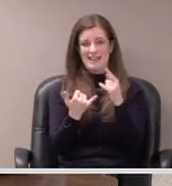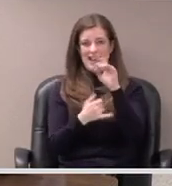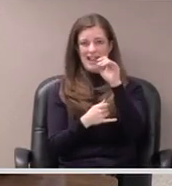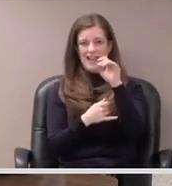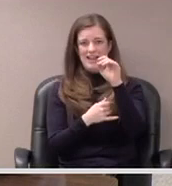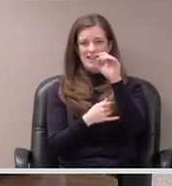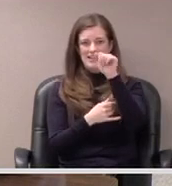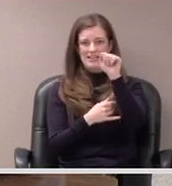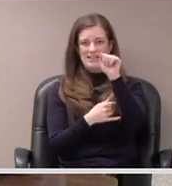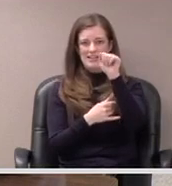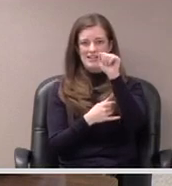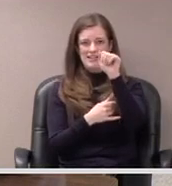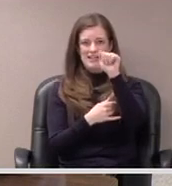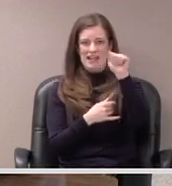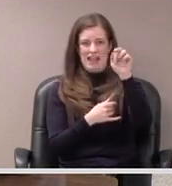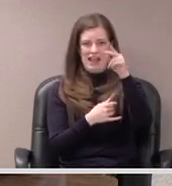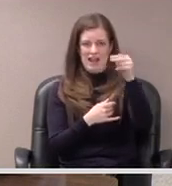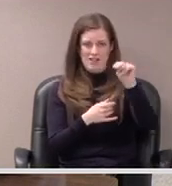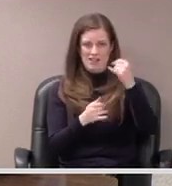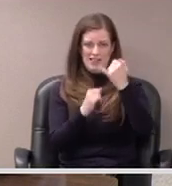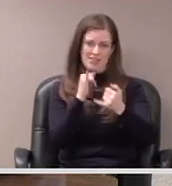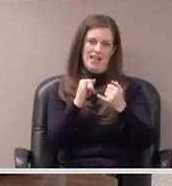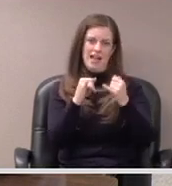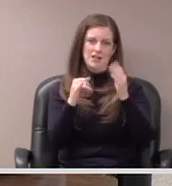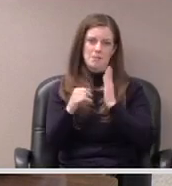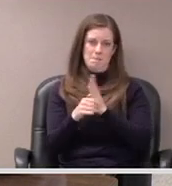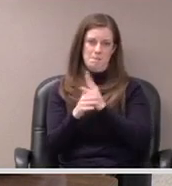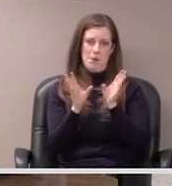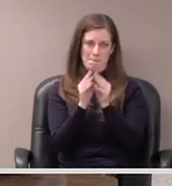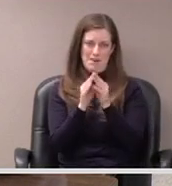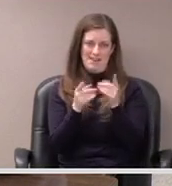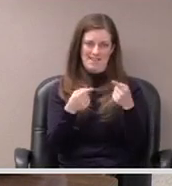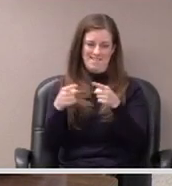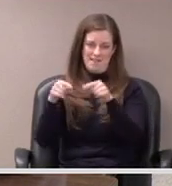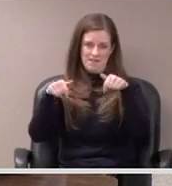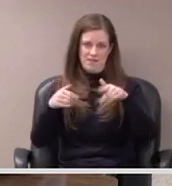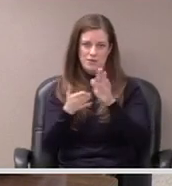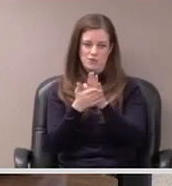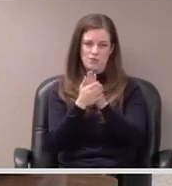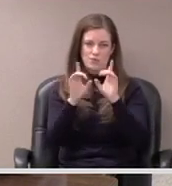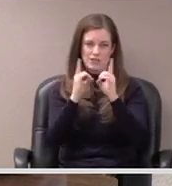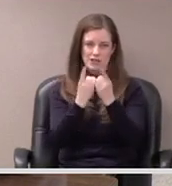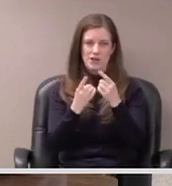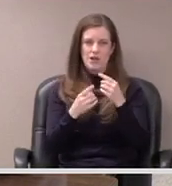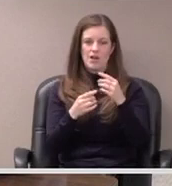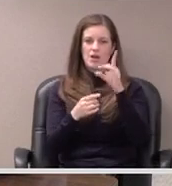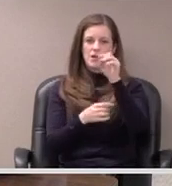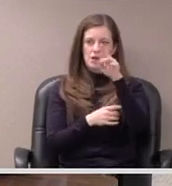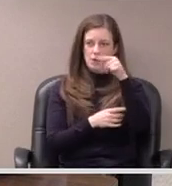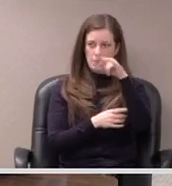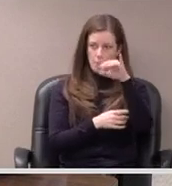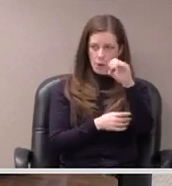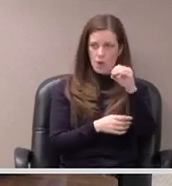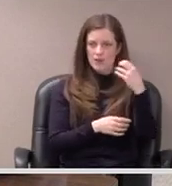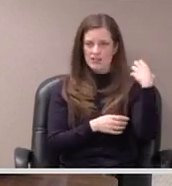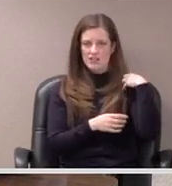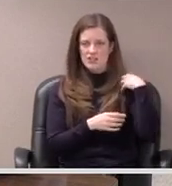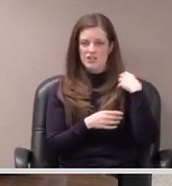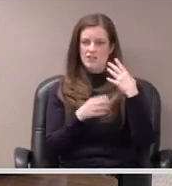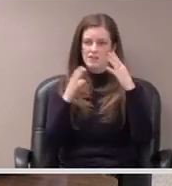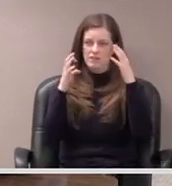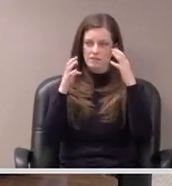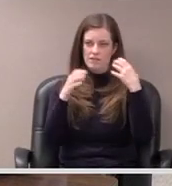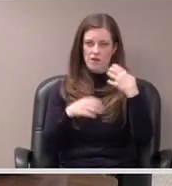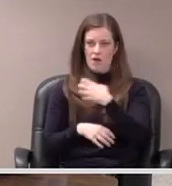Aaron's last board meeting and event for our school district. Dr. Polio, Chief Communications Officer, Renee